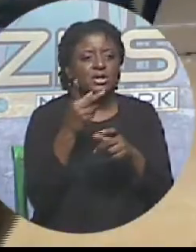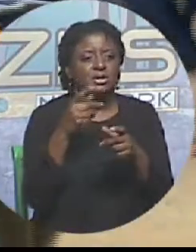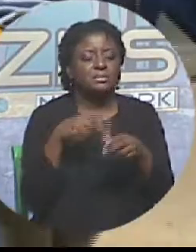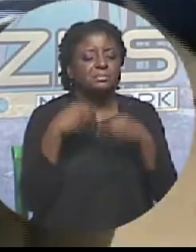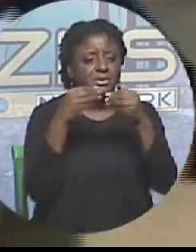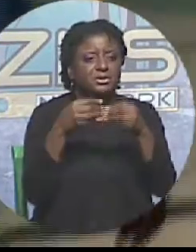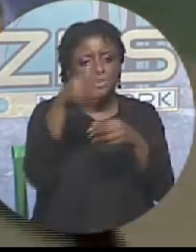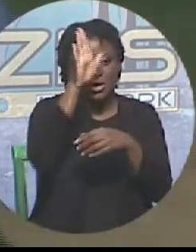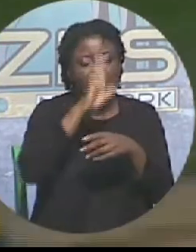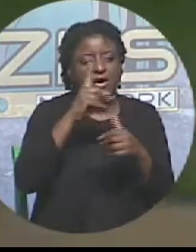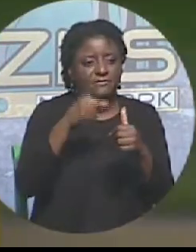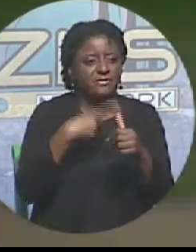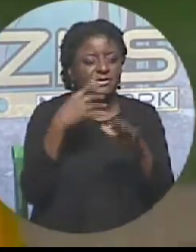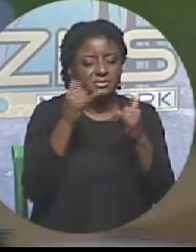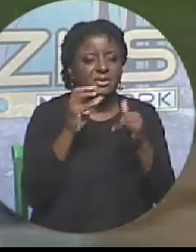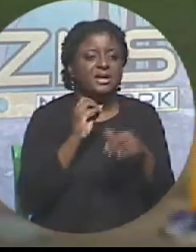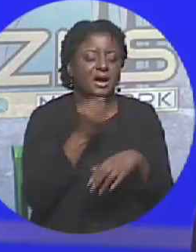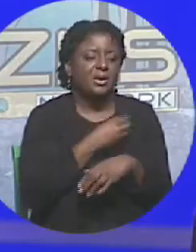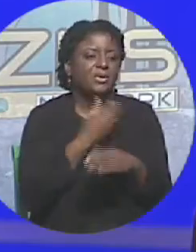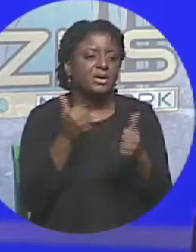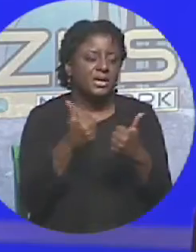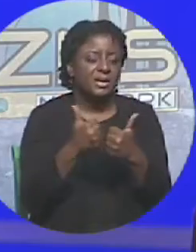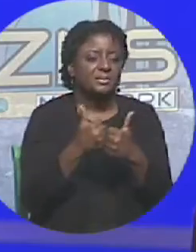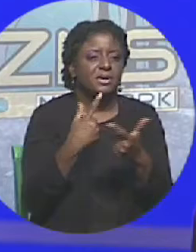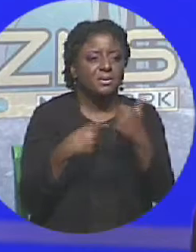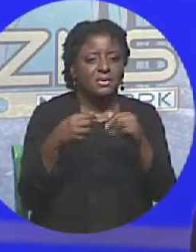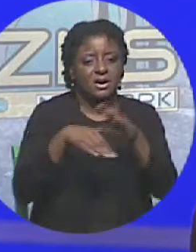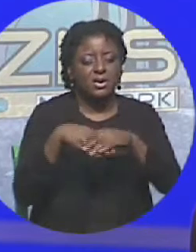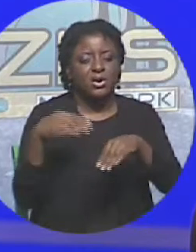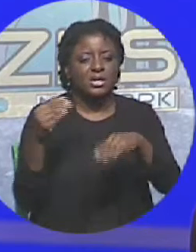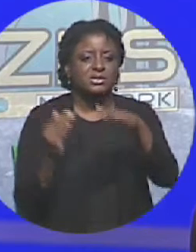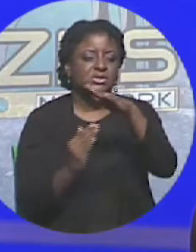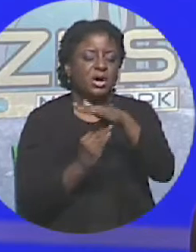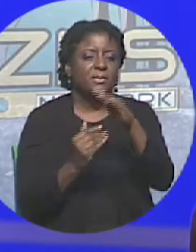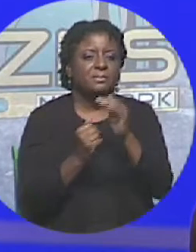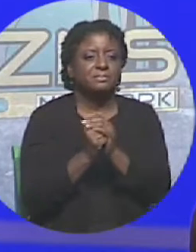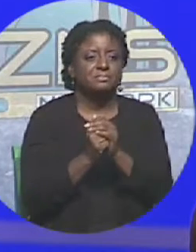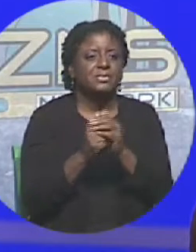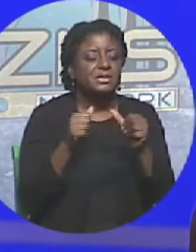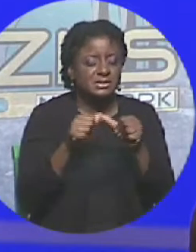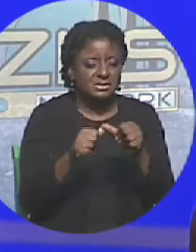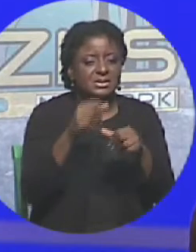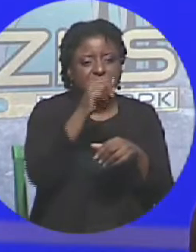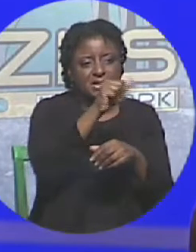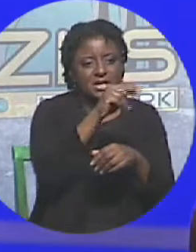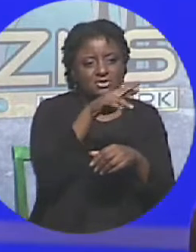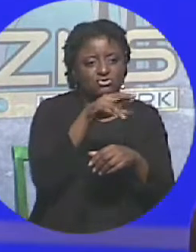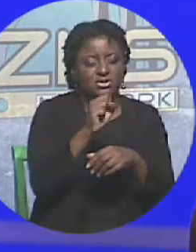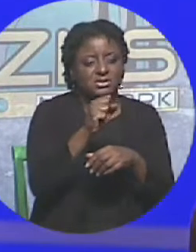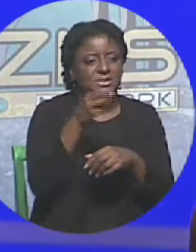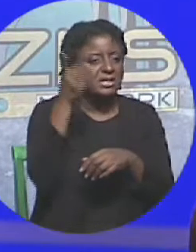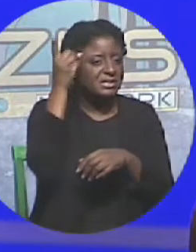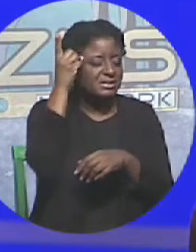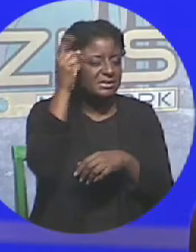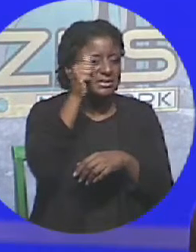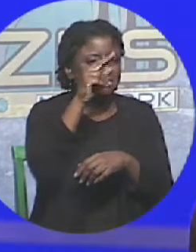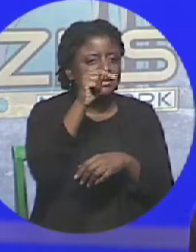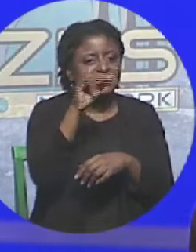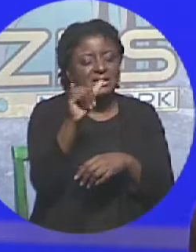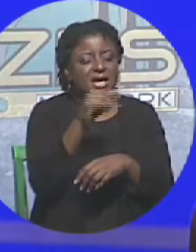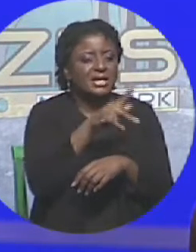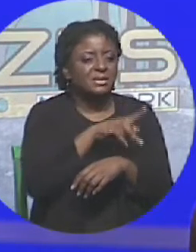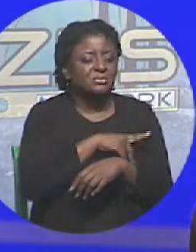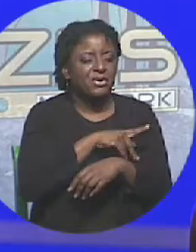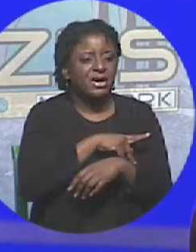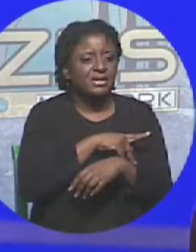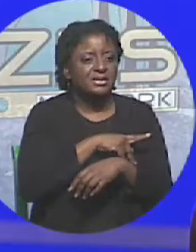first, play our game, and we're going to come out on top. Still in the big yard, the Danny Pratt South Andrews High School basketball tournament will get